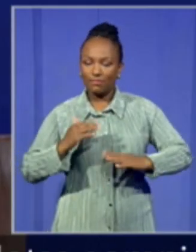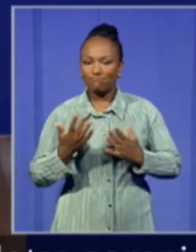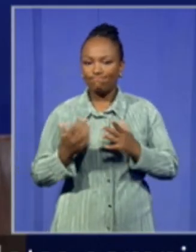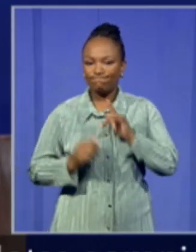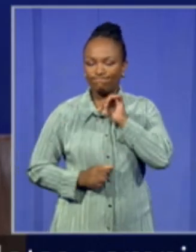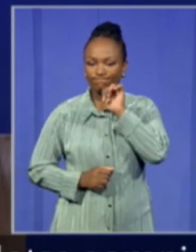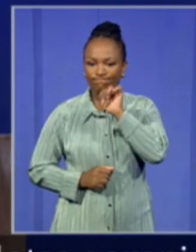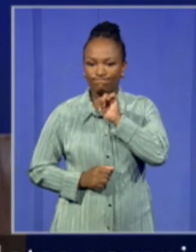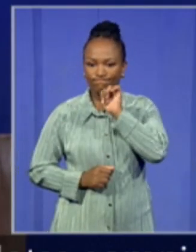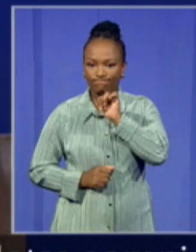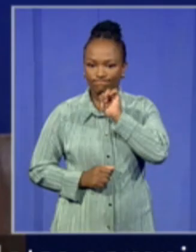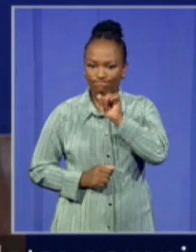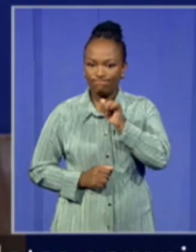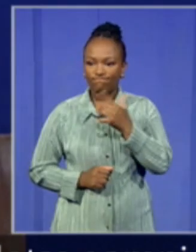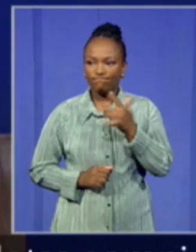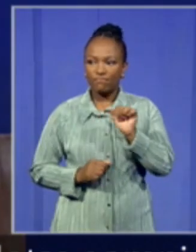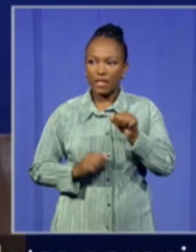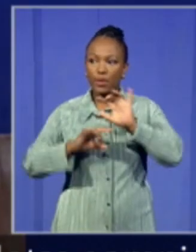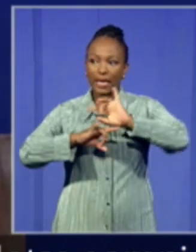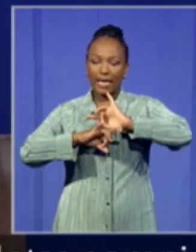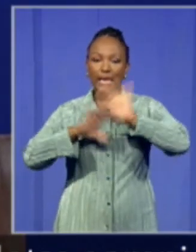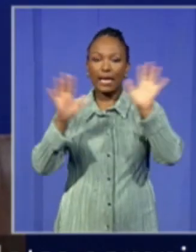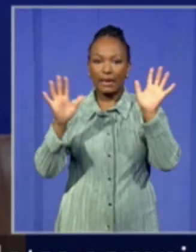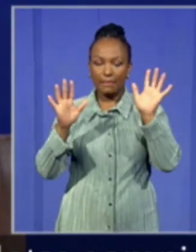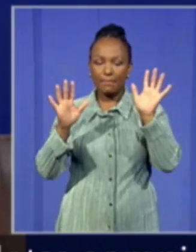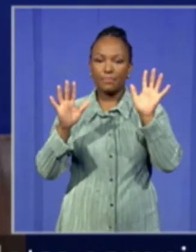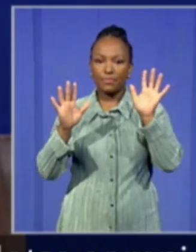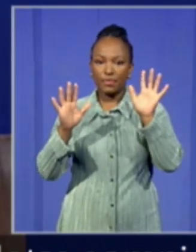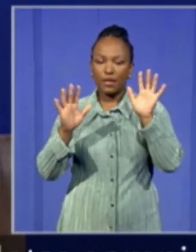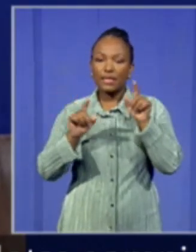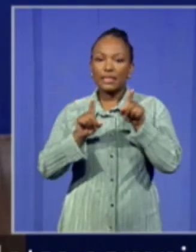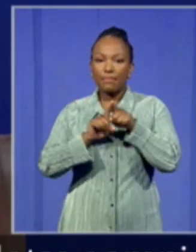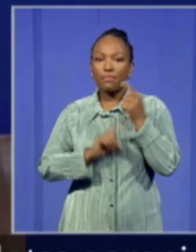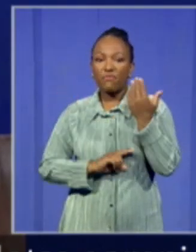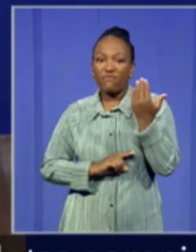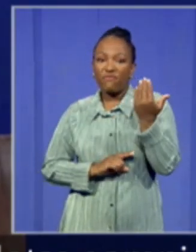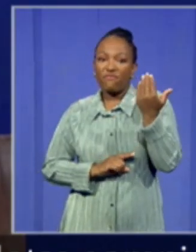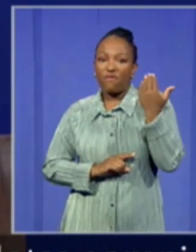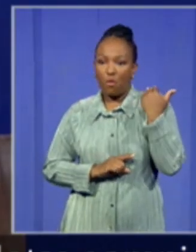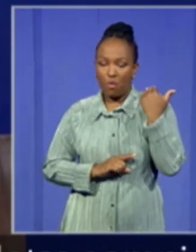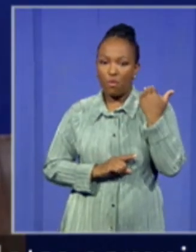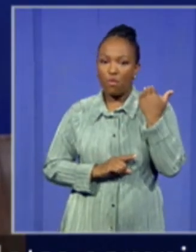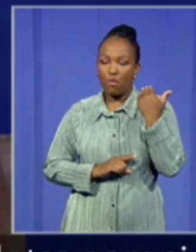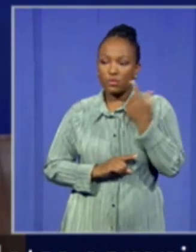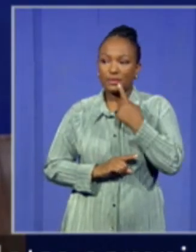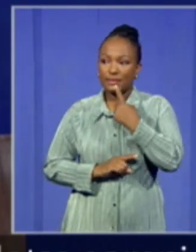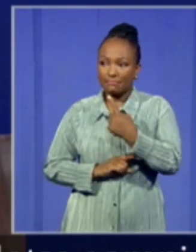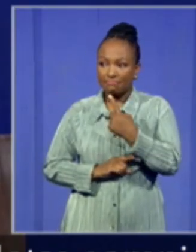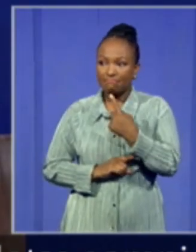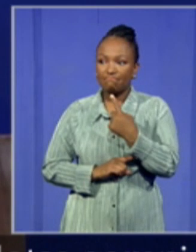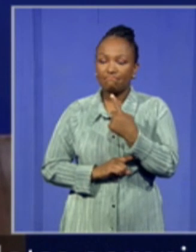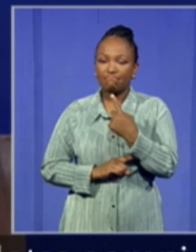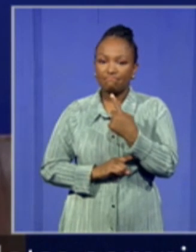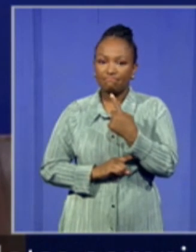But it is clear, as I said previously,